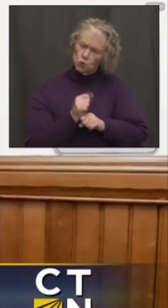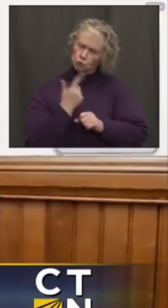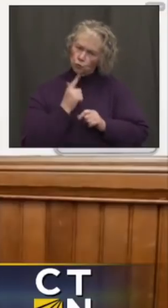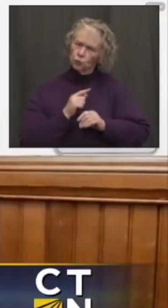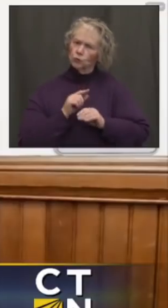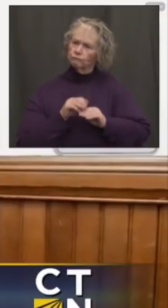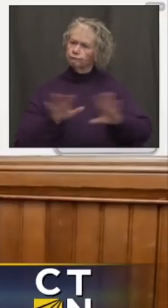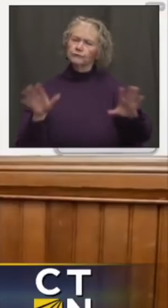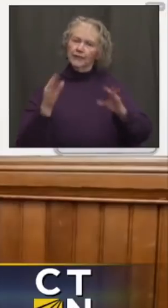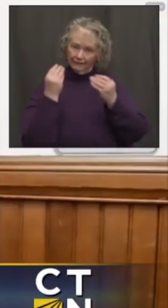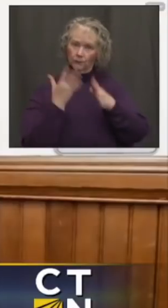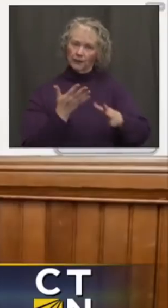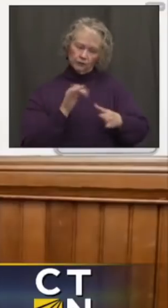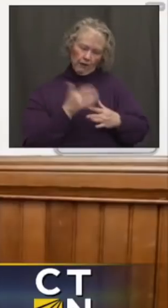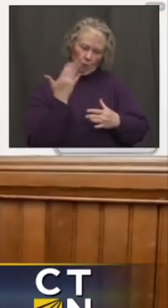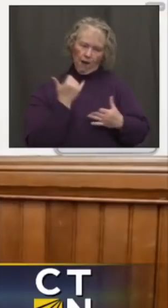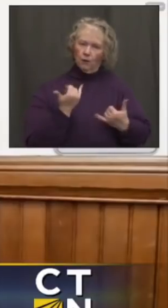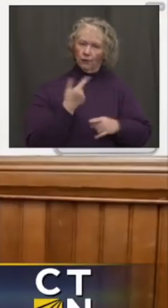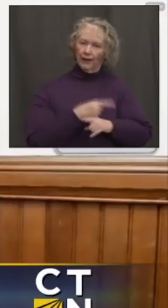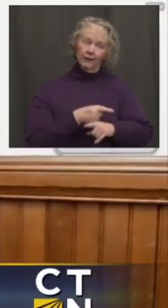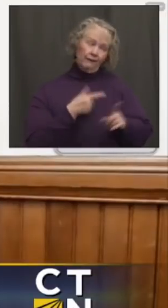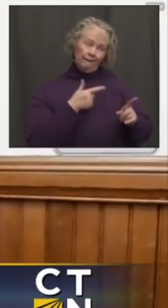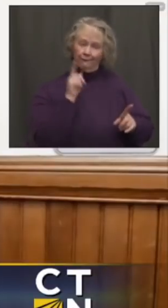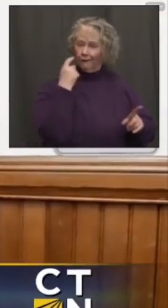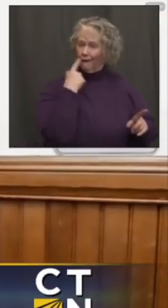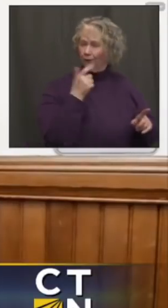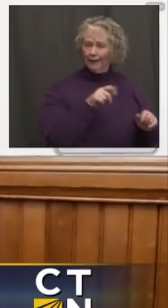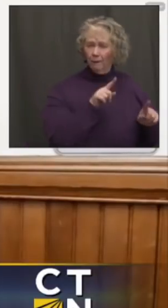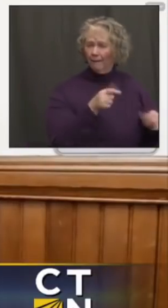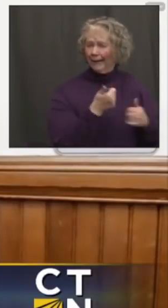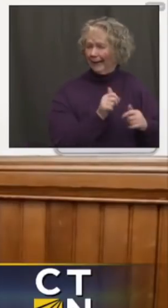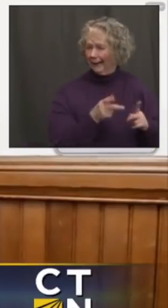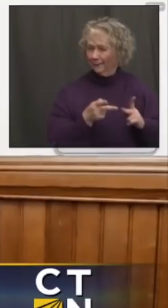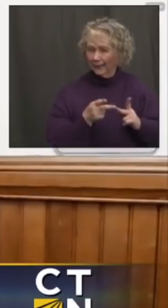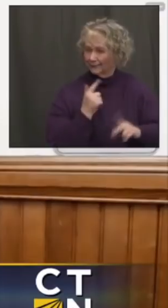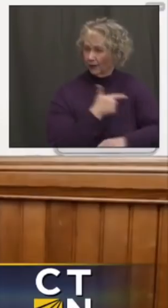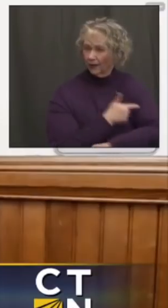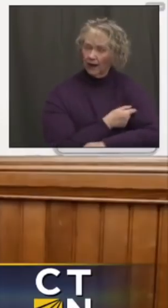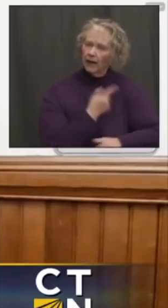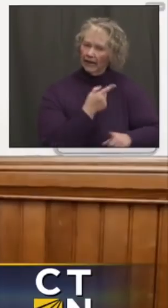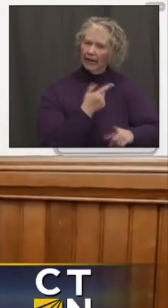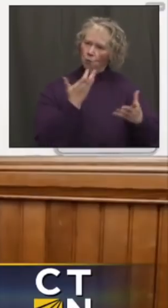We want them to feel that this is important for them, their family, and their community.